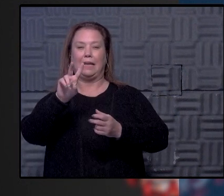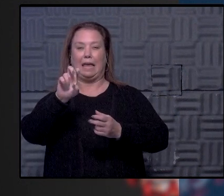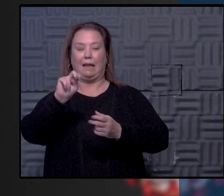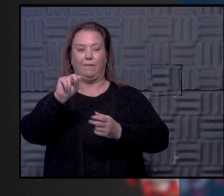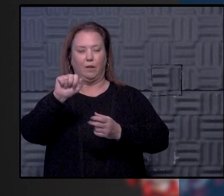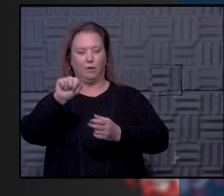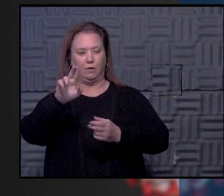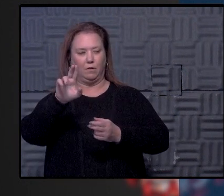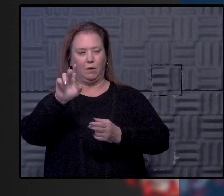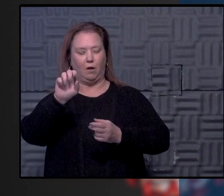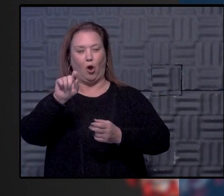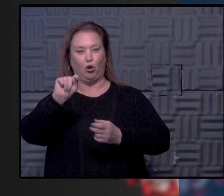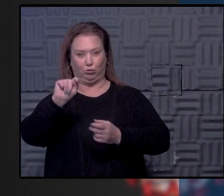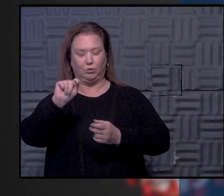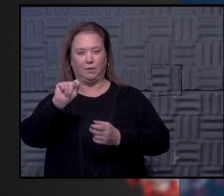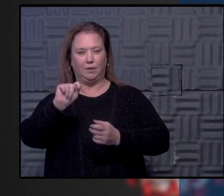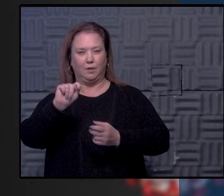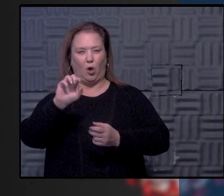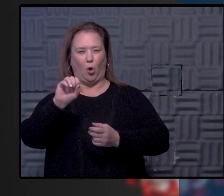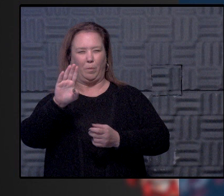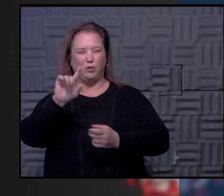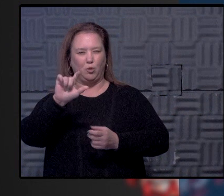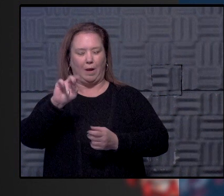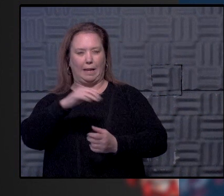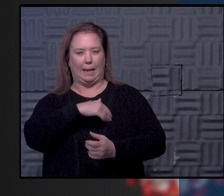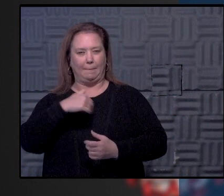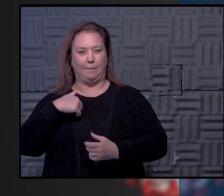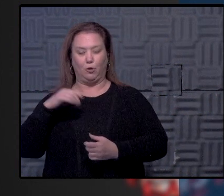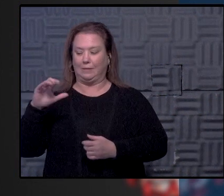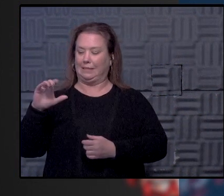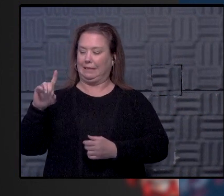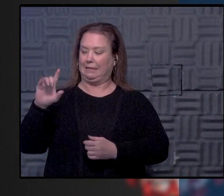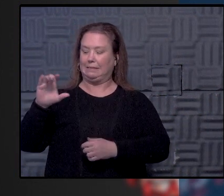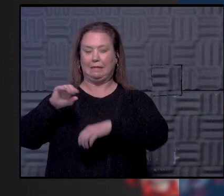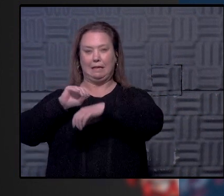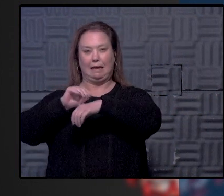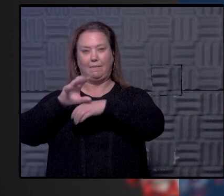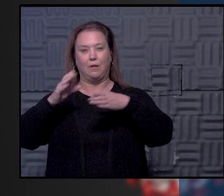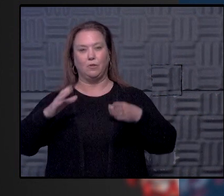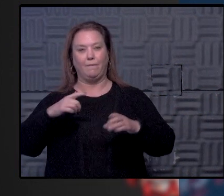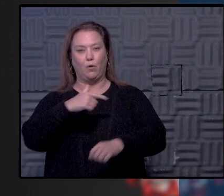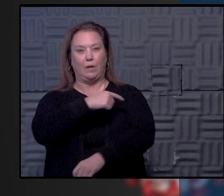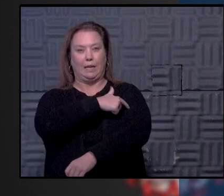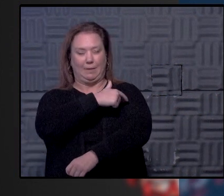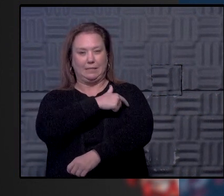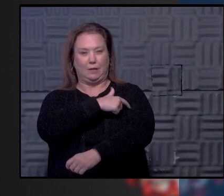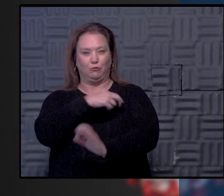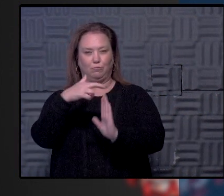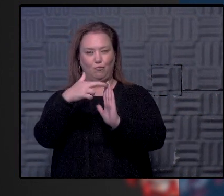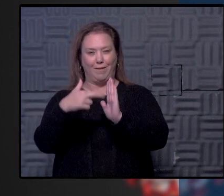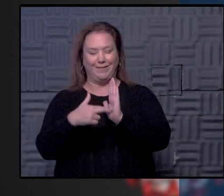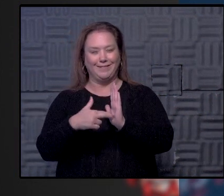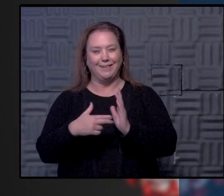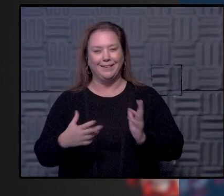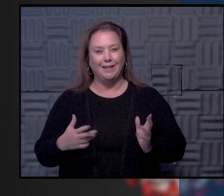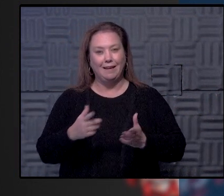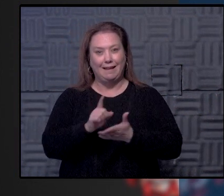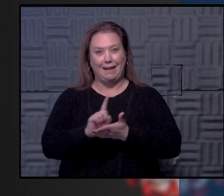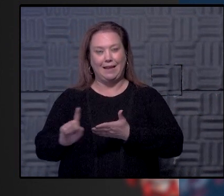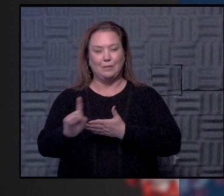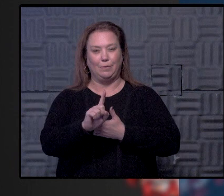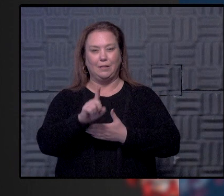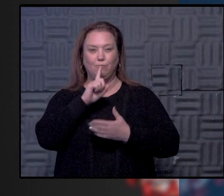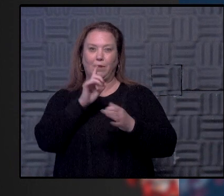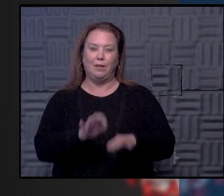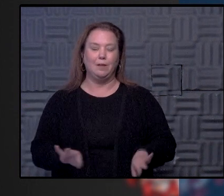and infectious disease physician and member of the CDC Advisory Committee for Immunization Practices. So next week's going to be